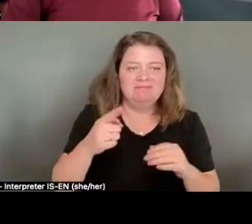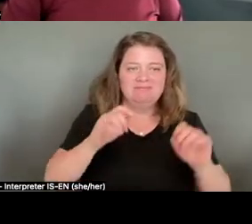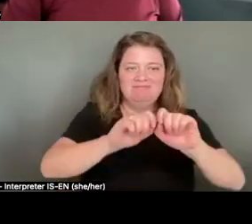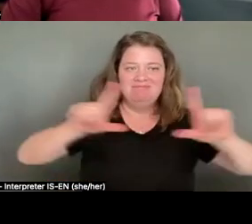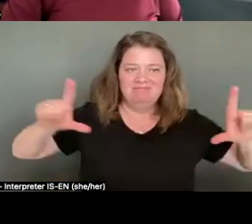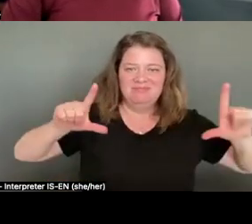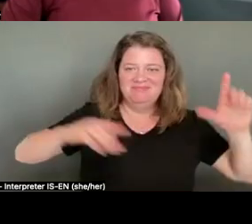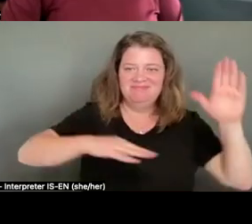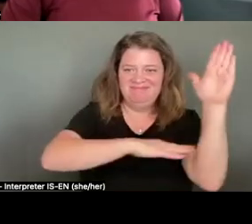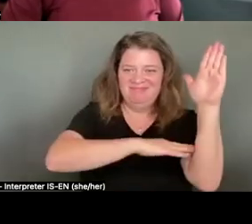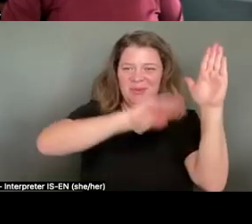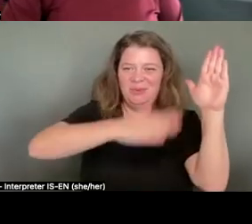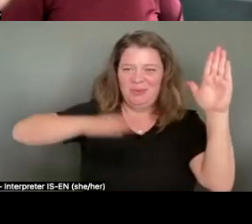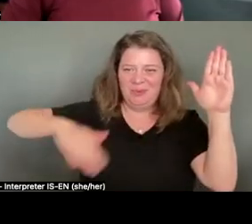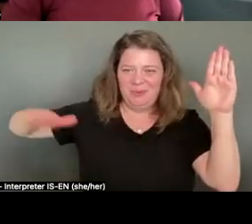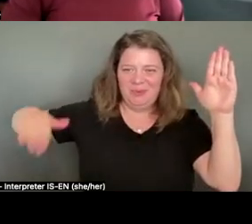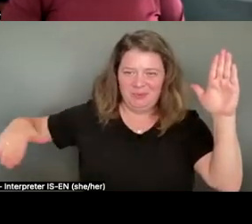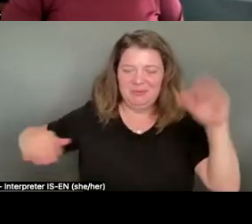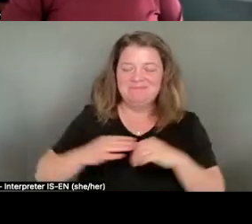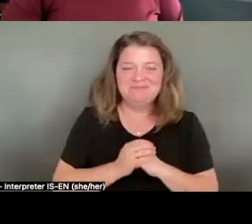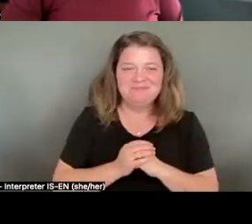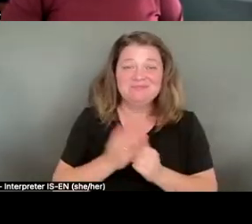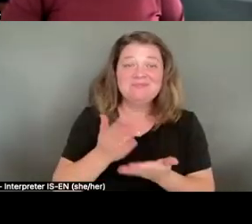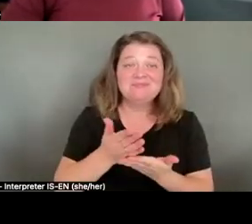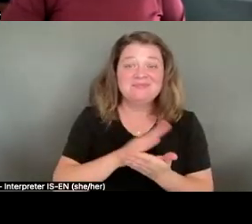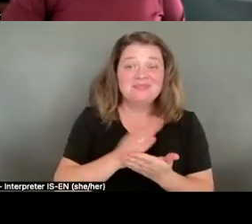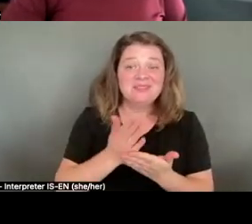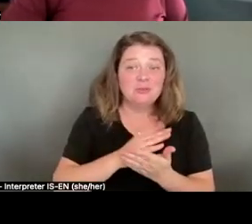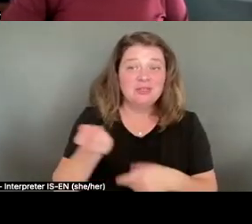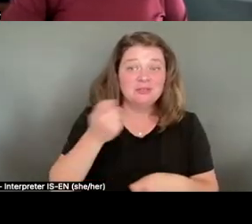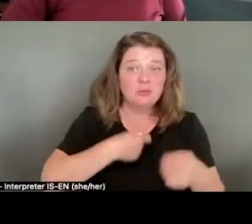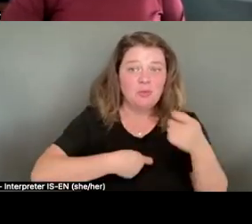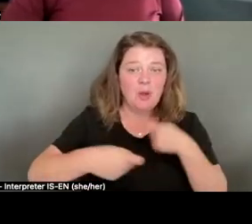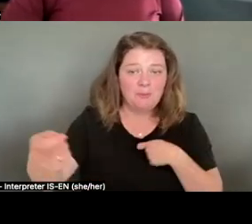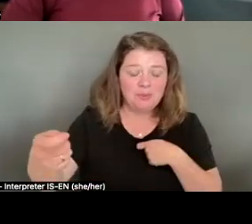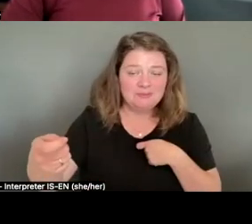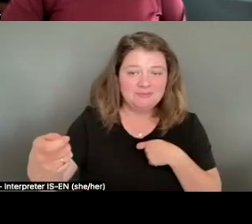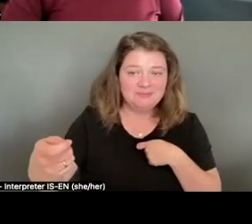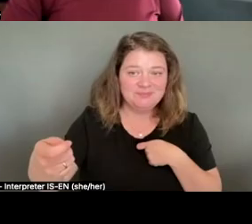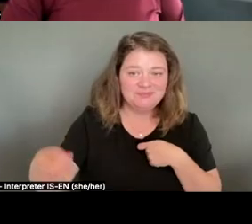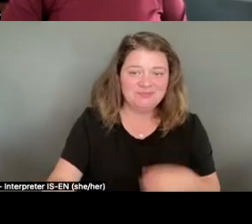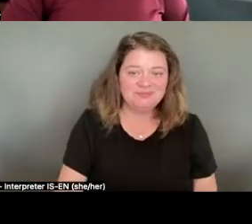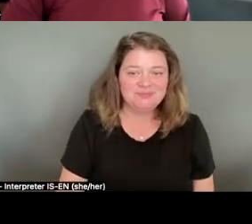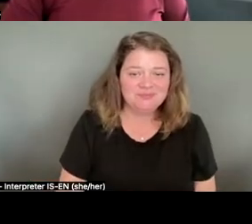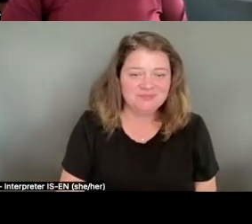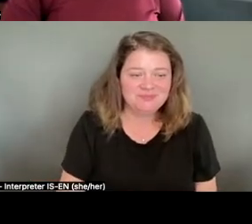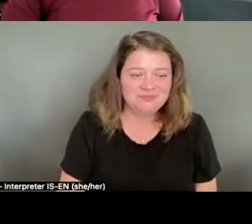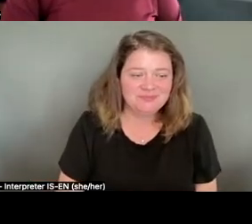core metrics. So again, these core metrics that I will focus on today were clustering, path length, and